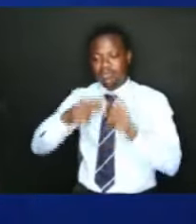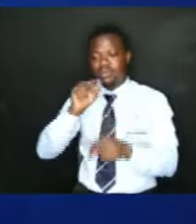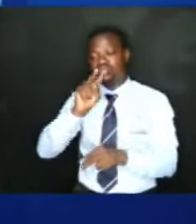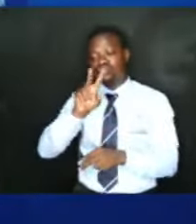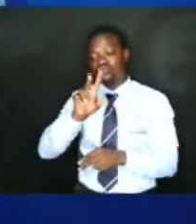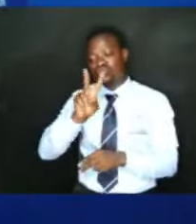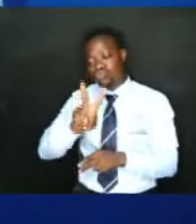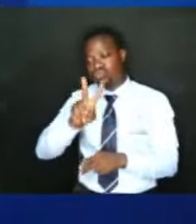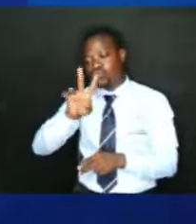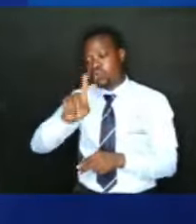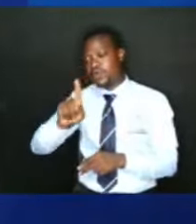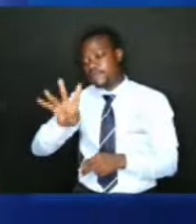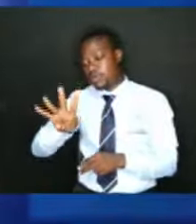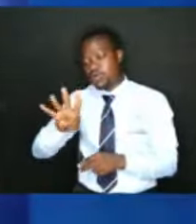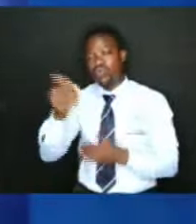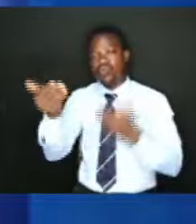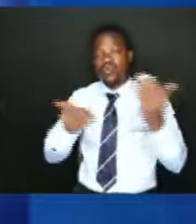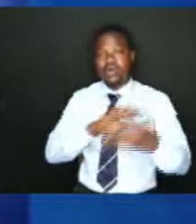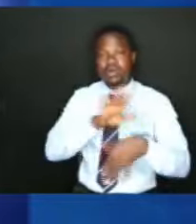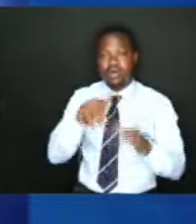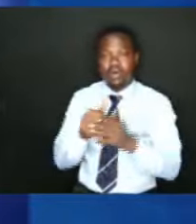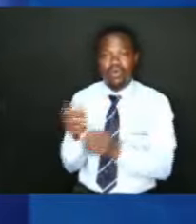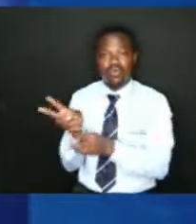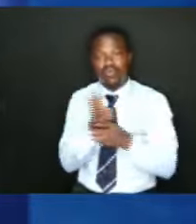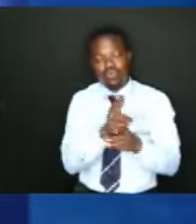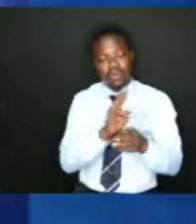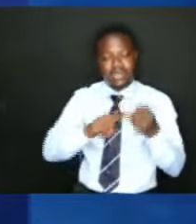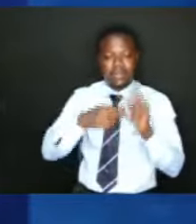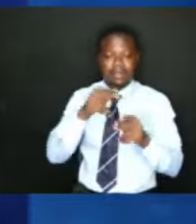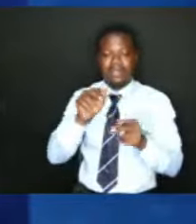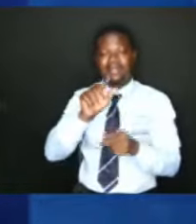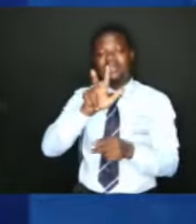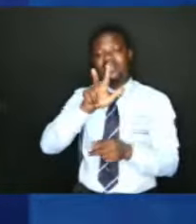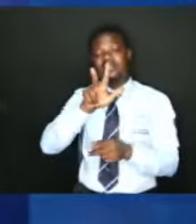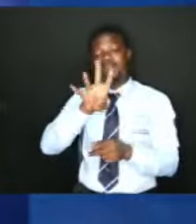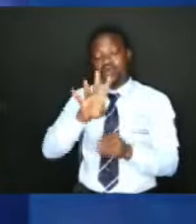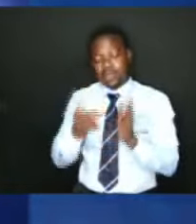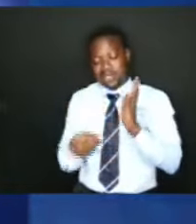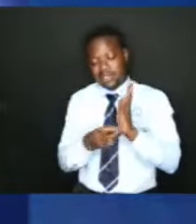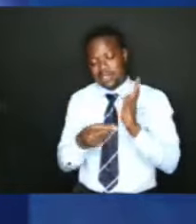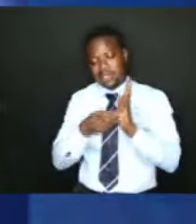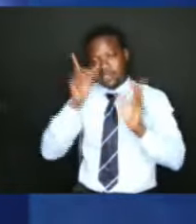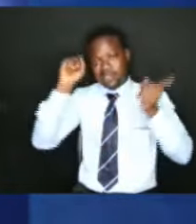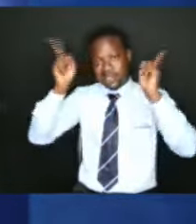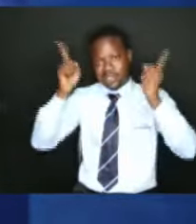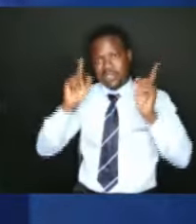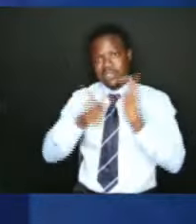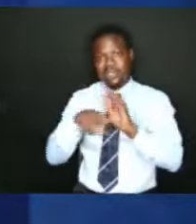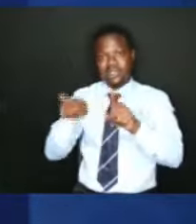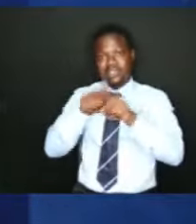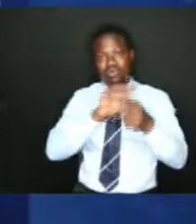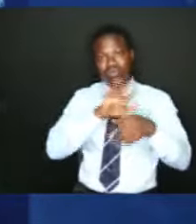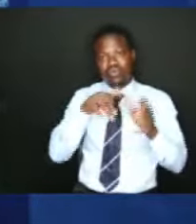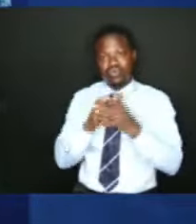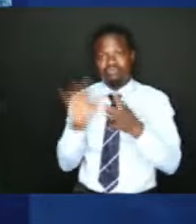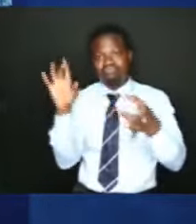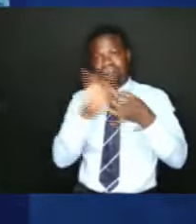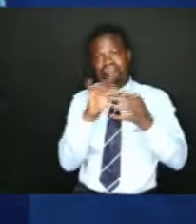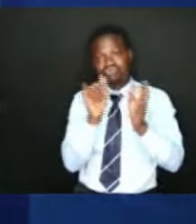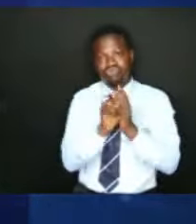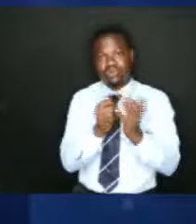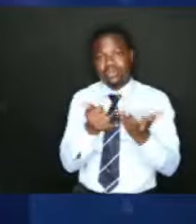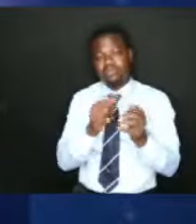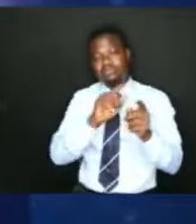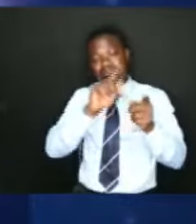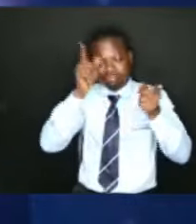214. We want to welcome those who are joining us on channel 34 on the digital platform, as well as those who are connecting also on